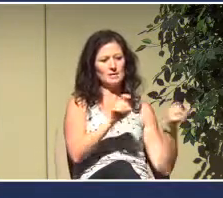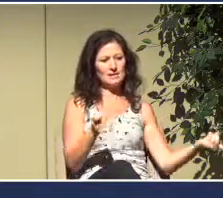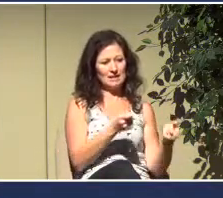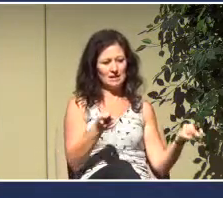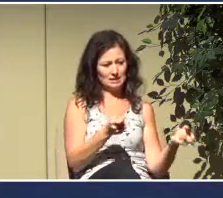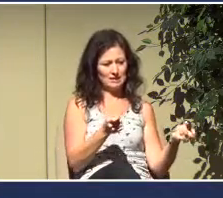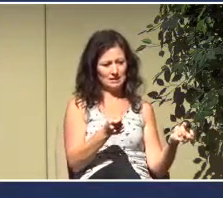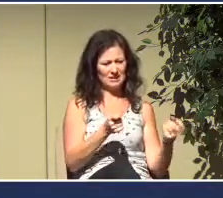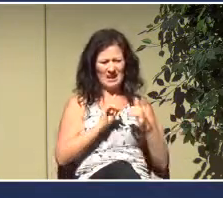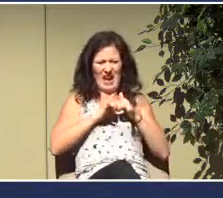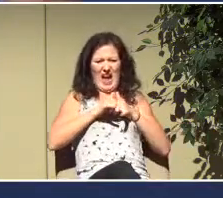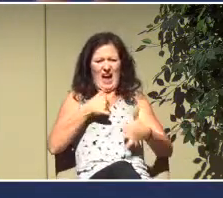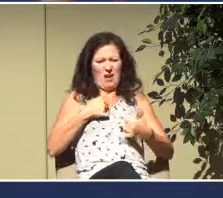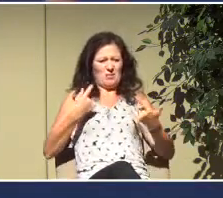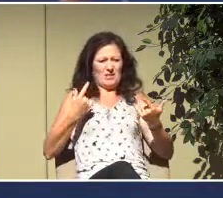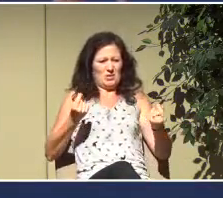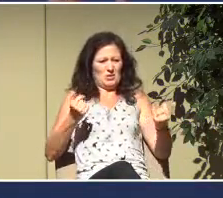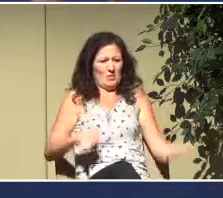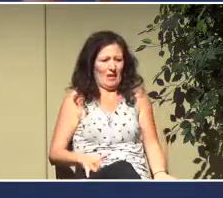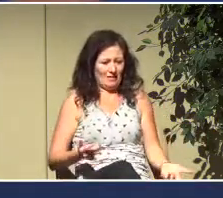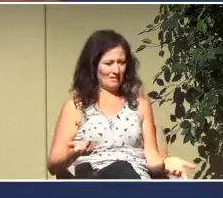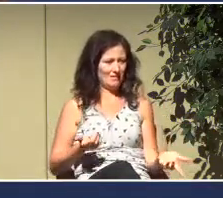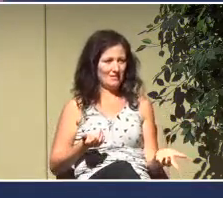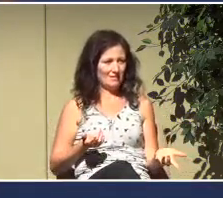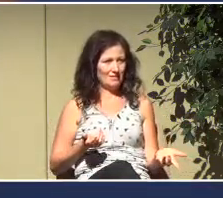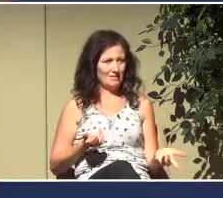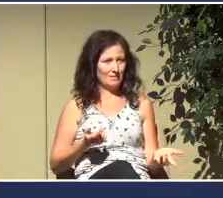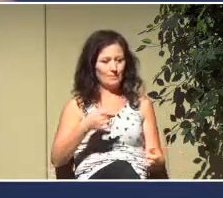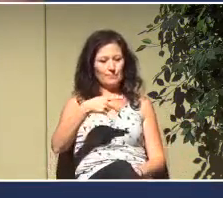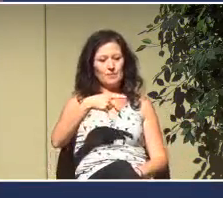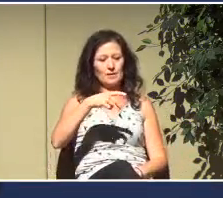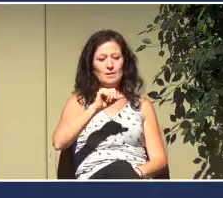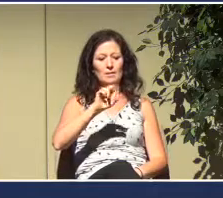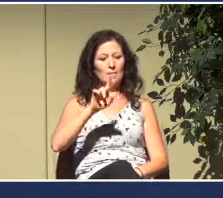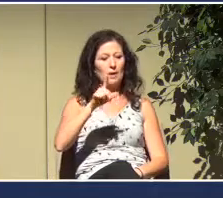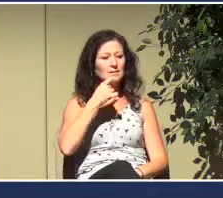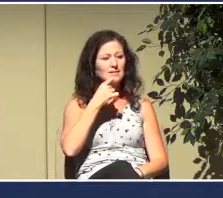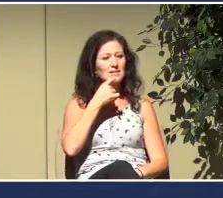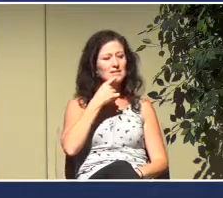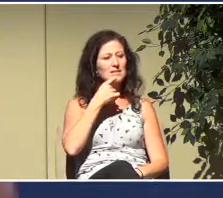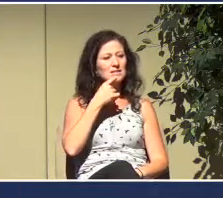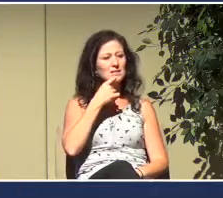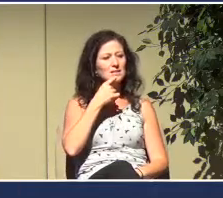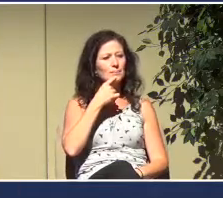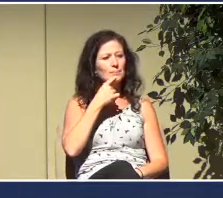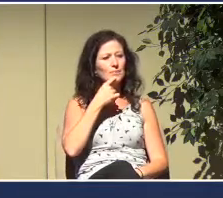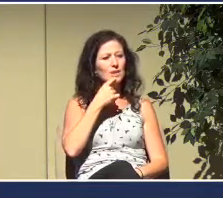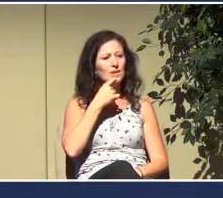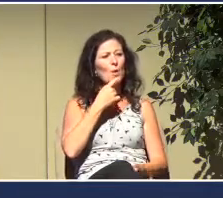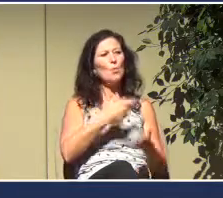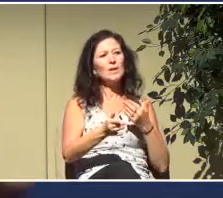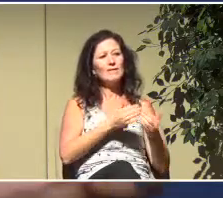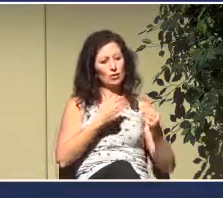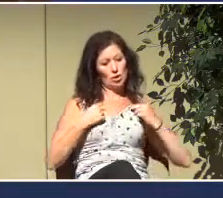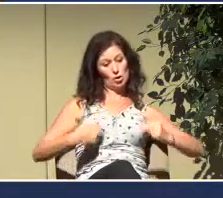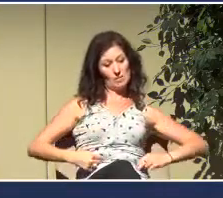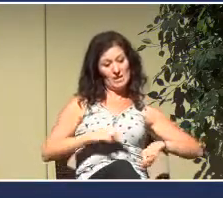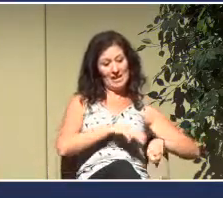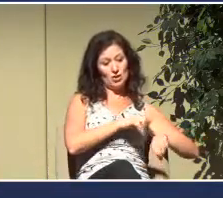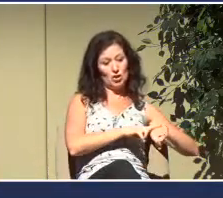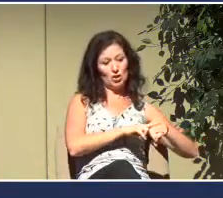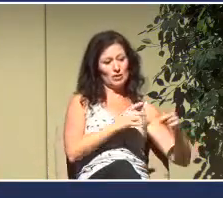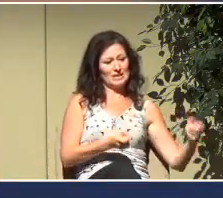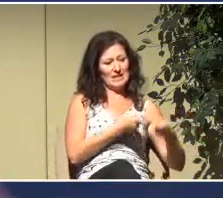then Colossians 3 verse 5 is the same thing. Paul says, put to death whatever belongs to your earthly nature. I'm like, yes,